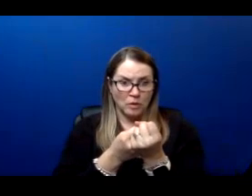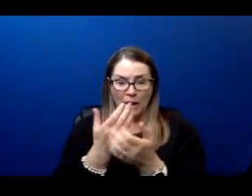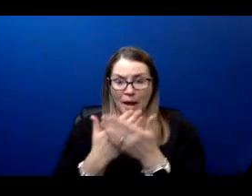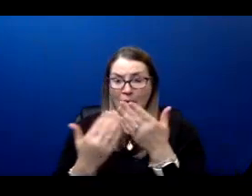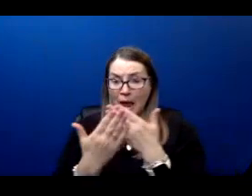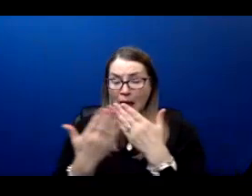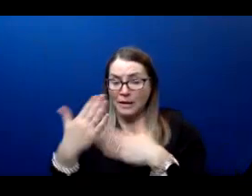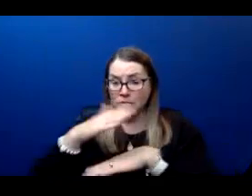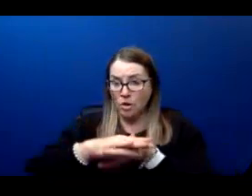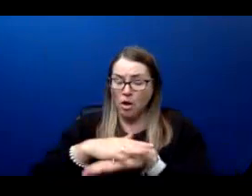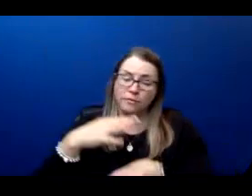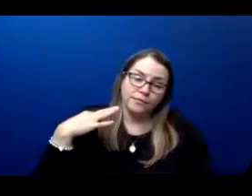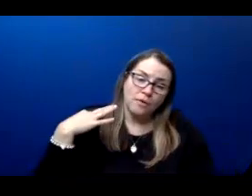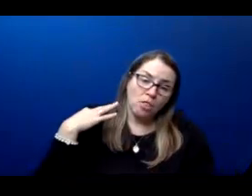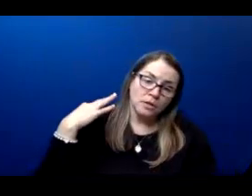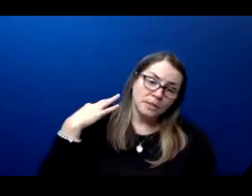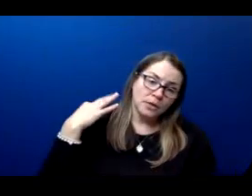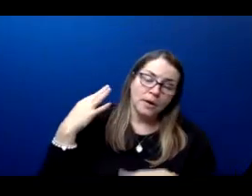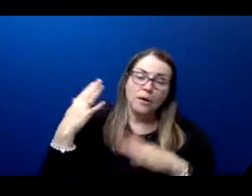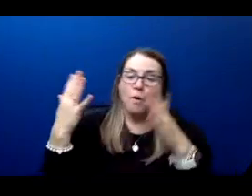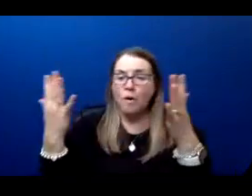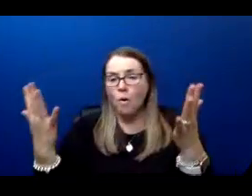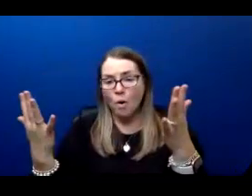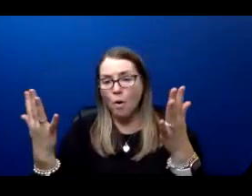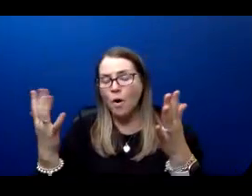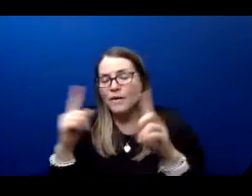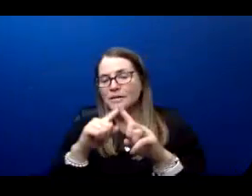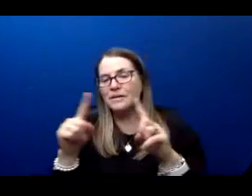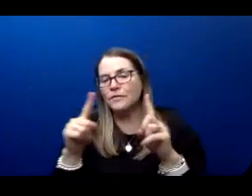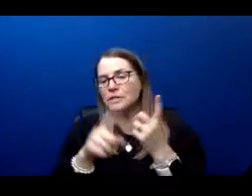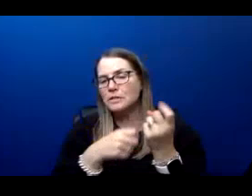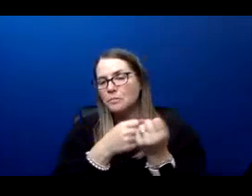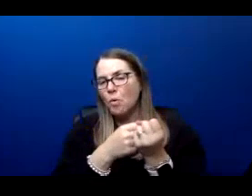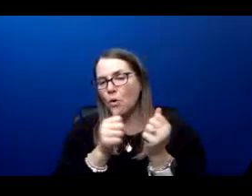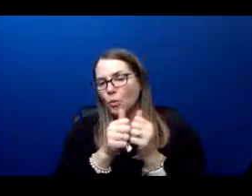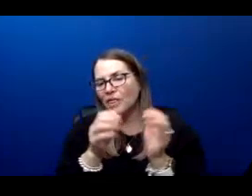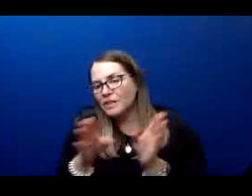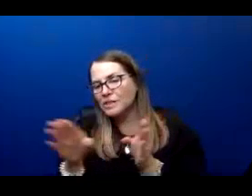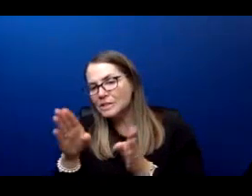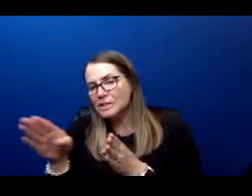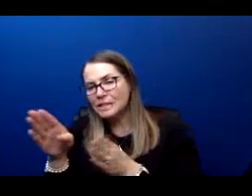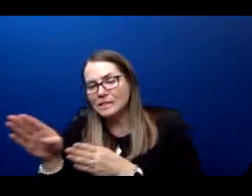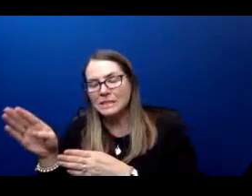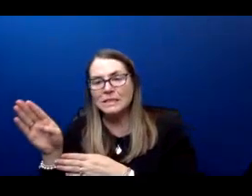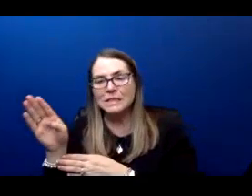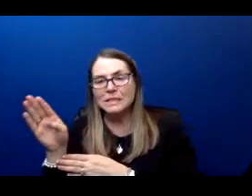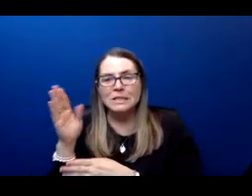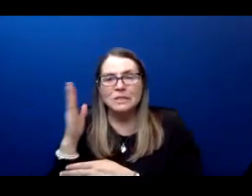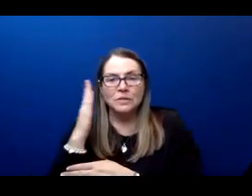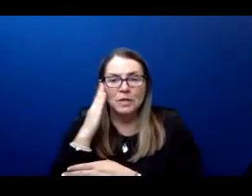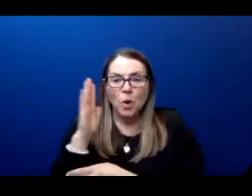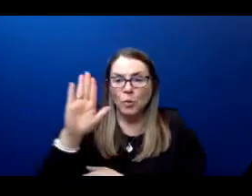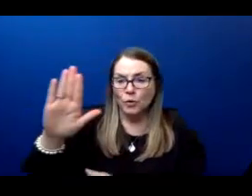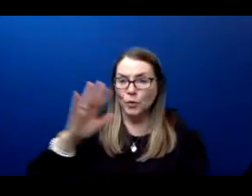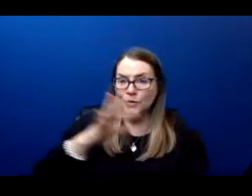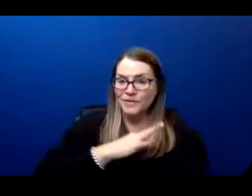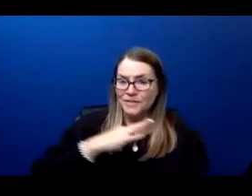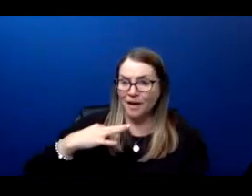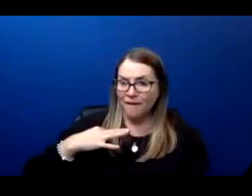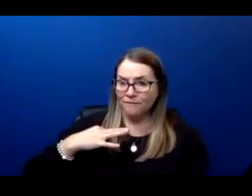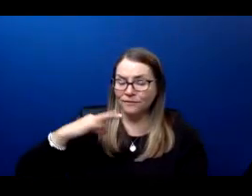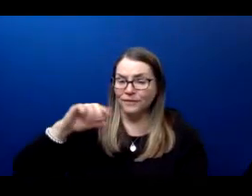hands-on volunteering or maybe logistic support. Ms. Dorch, I know that you and your staff are kind of pressed